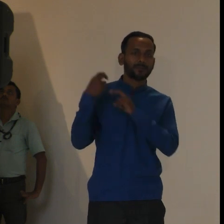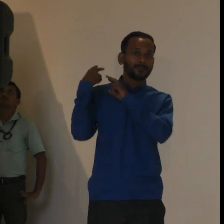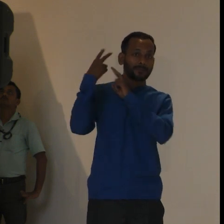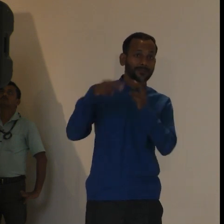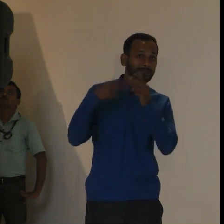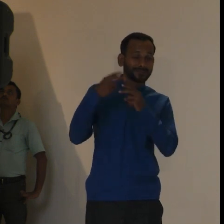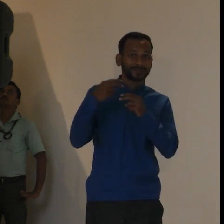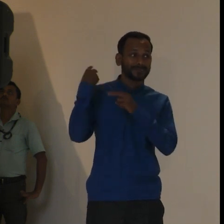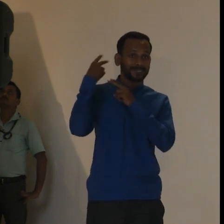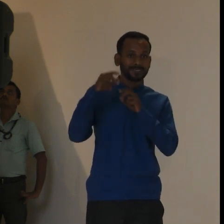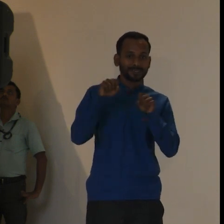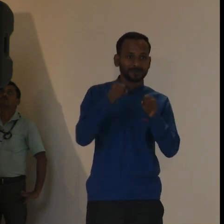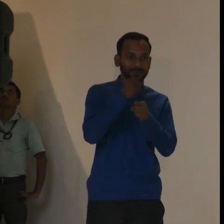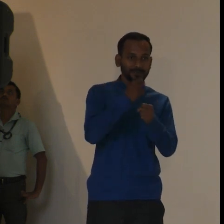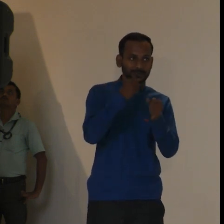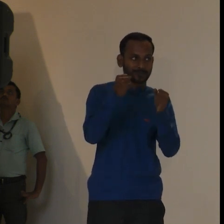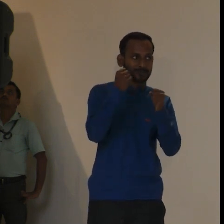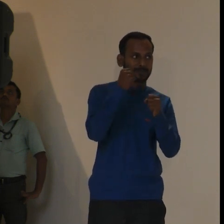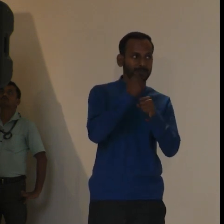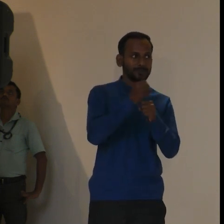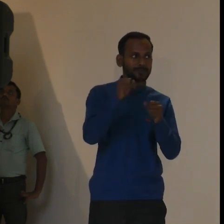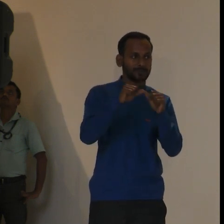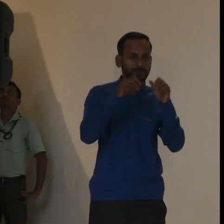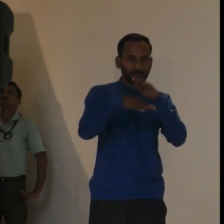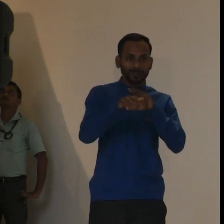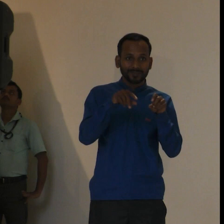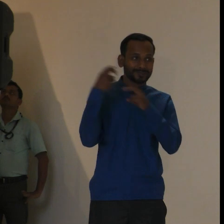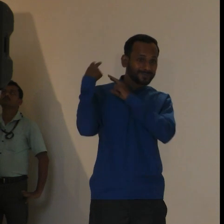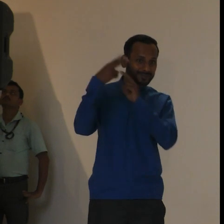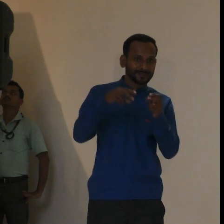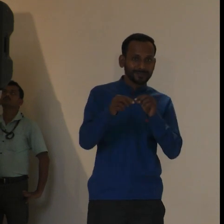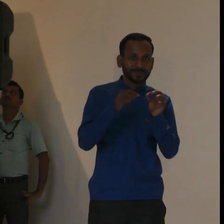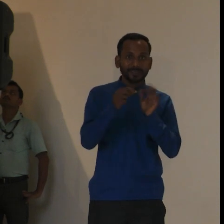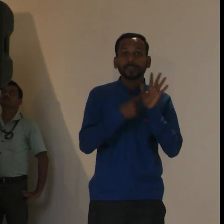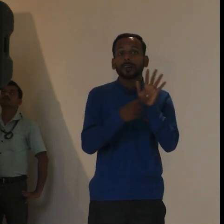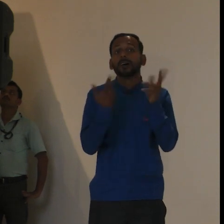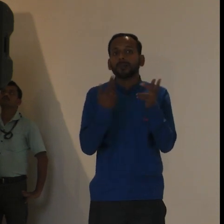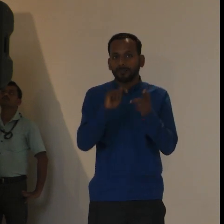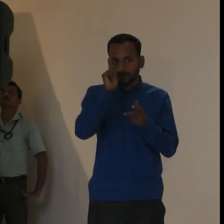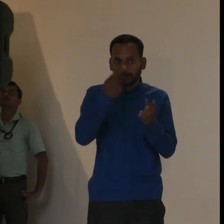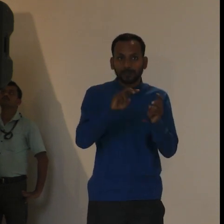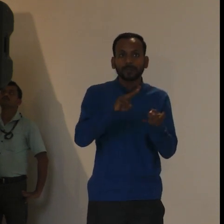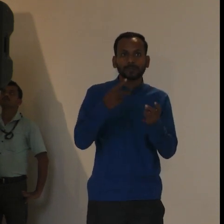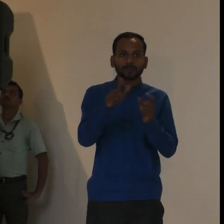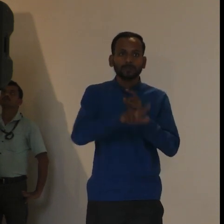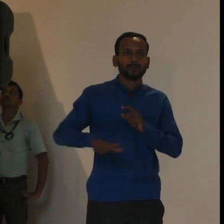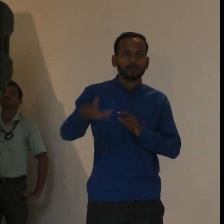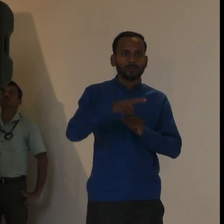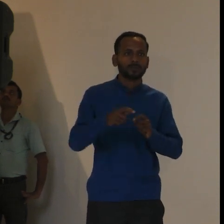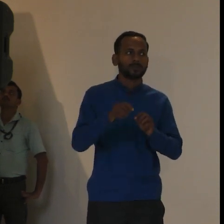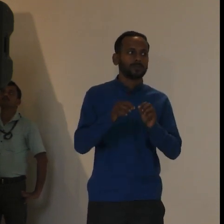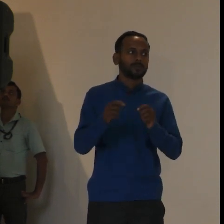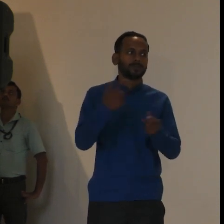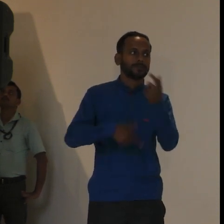Goa and Goa's Christian art without making a reference to Konkani itself. And then came a very big